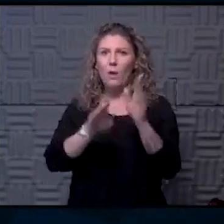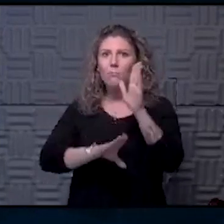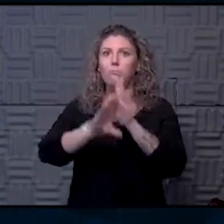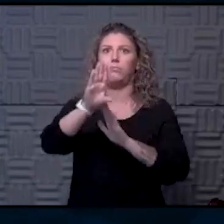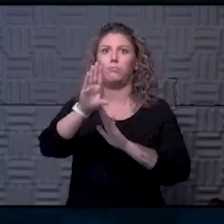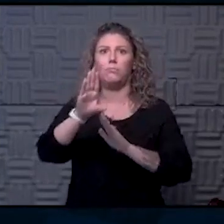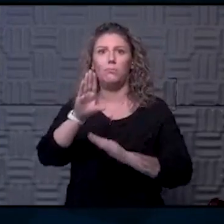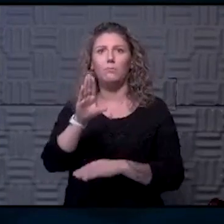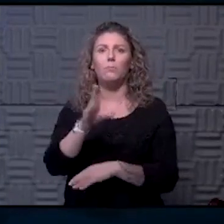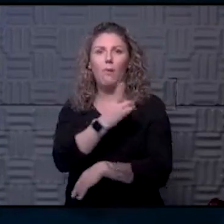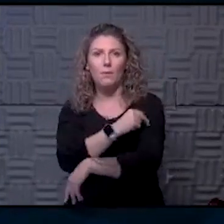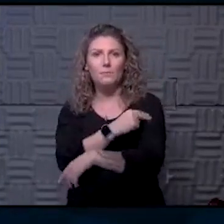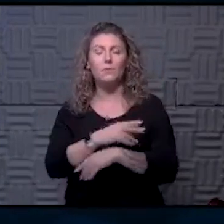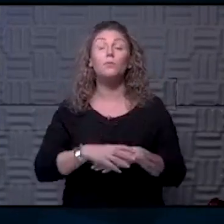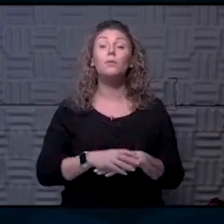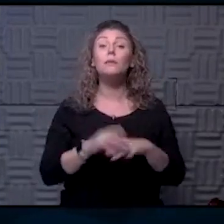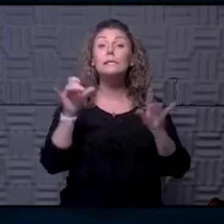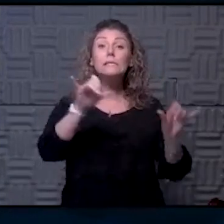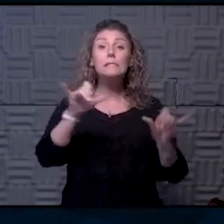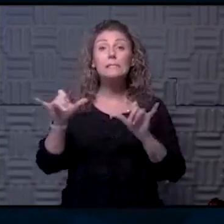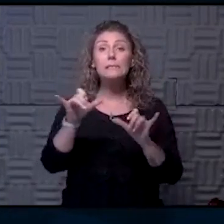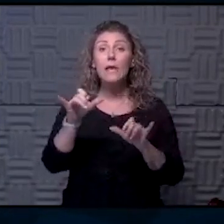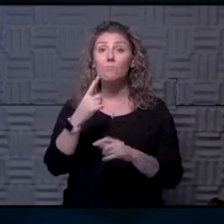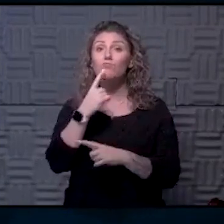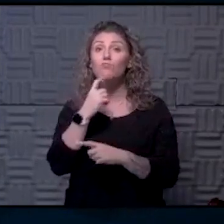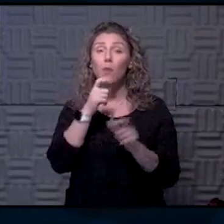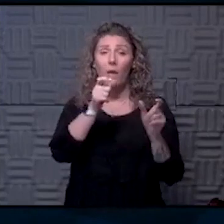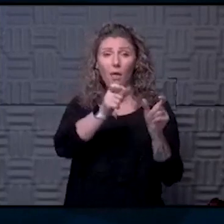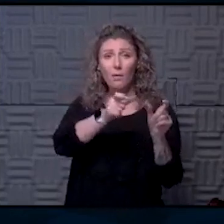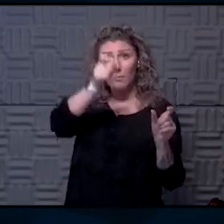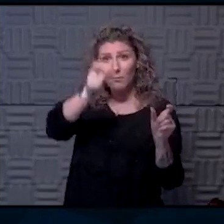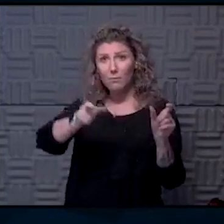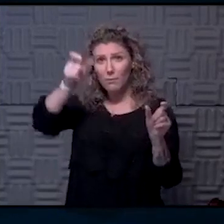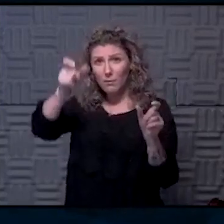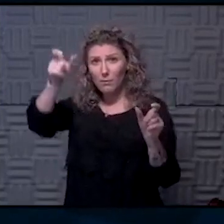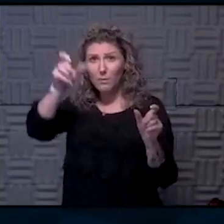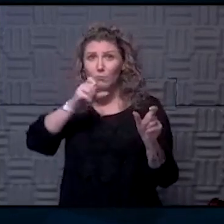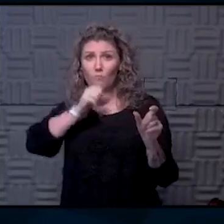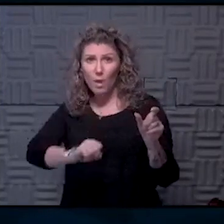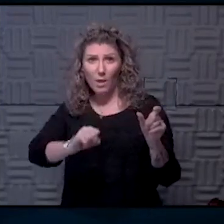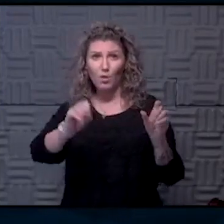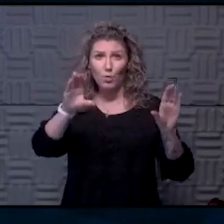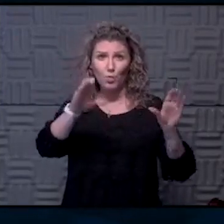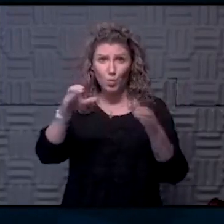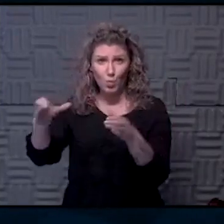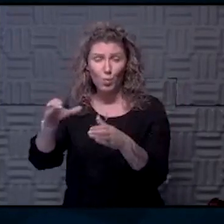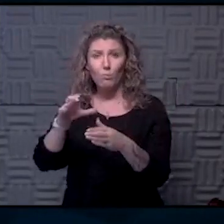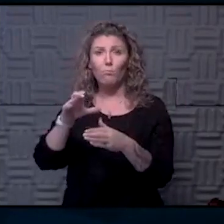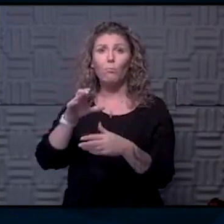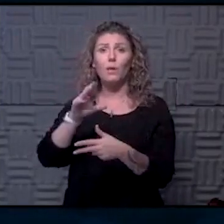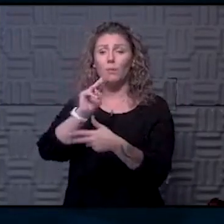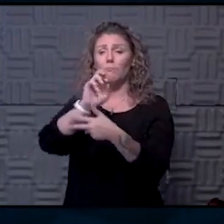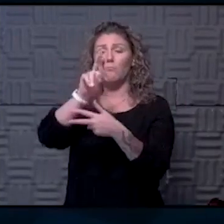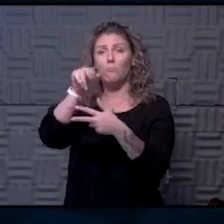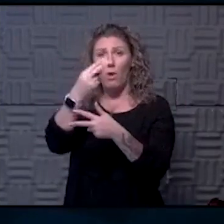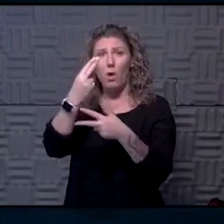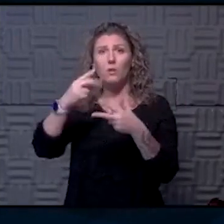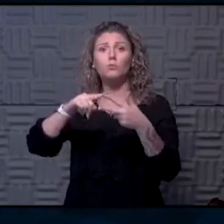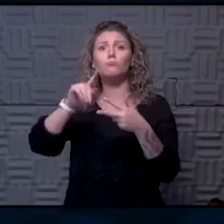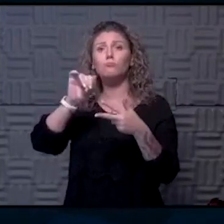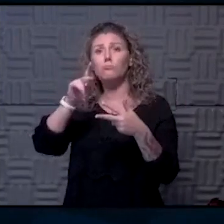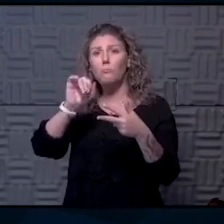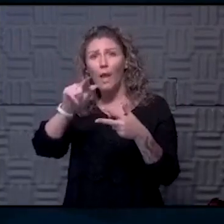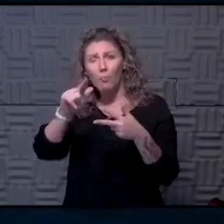same age groups in red, the percentage of the admissions in March and April as of